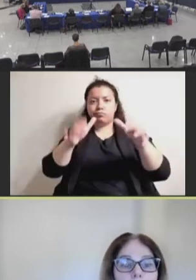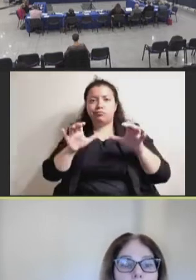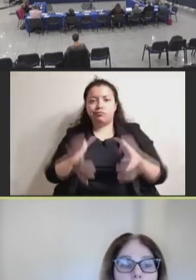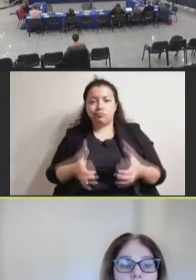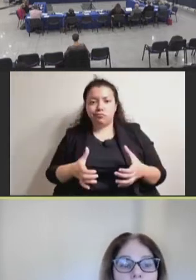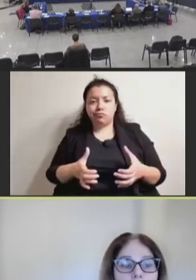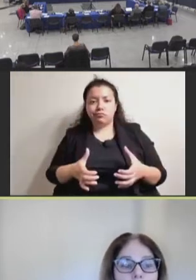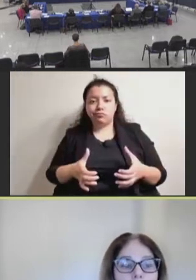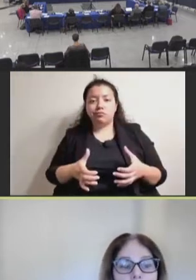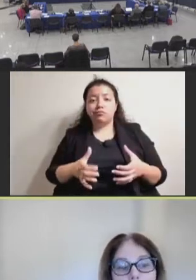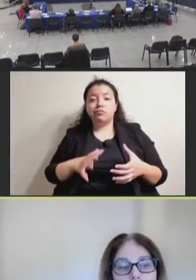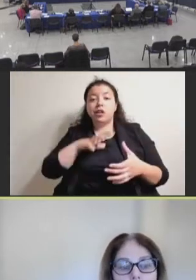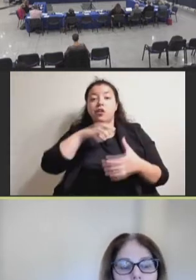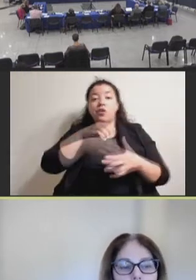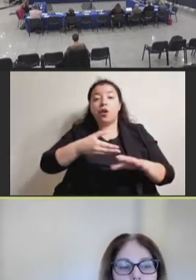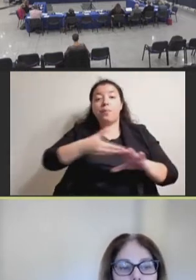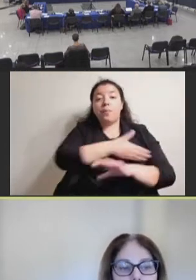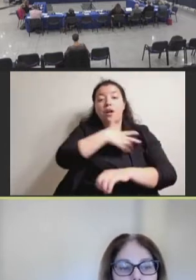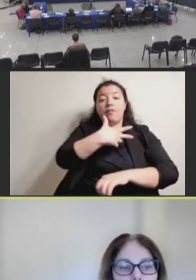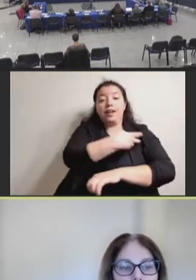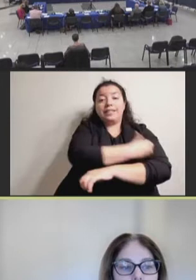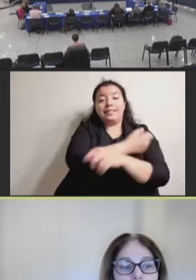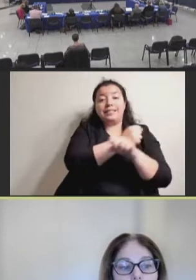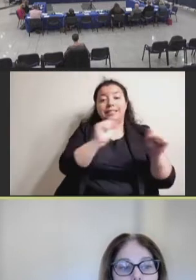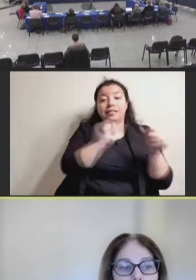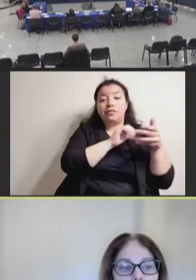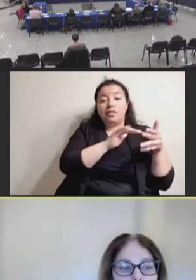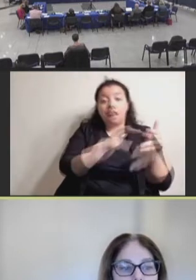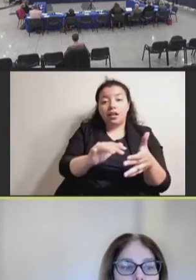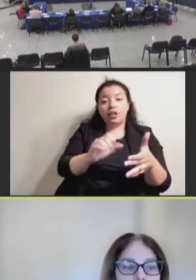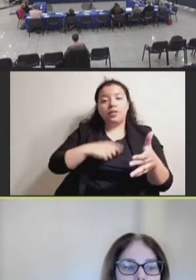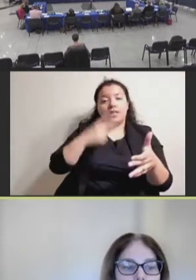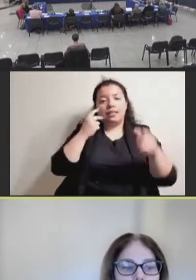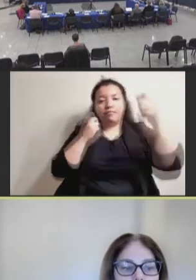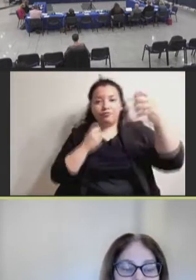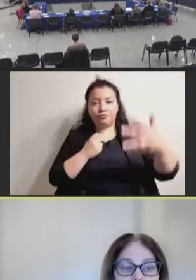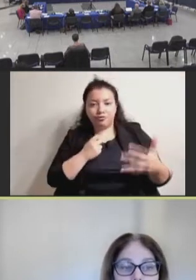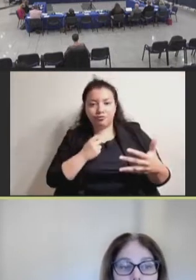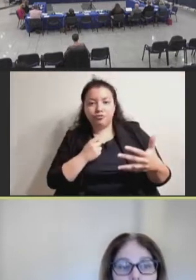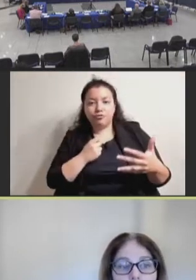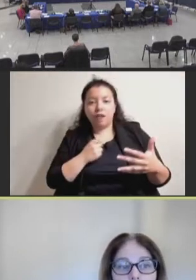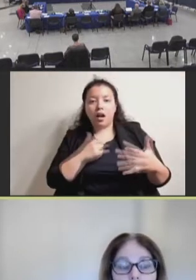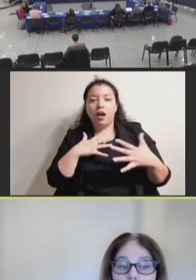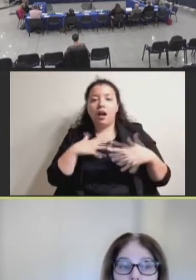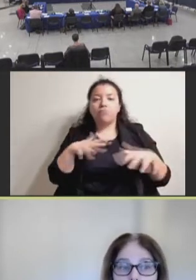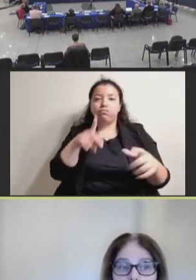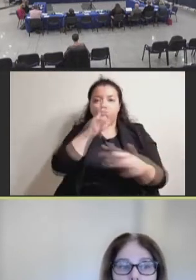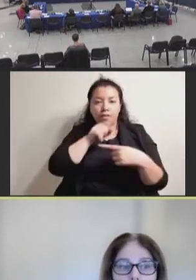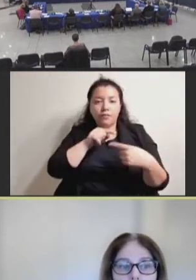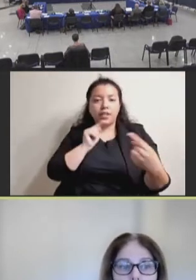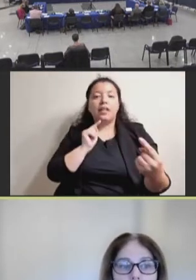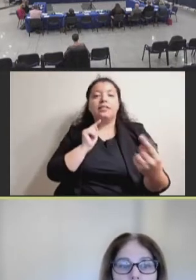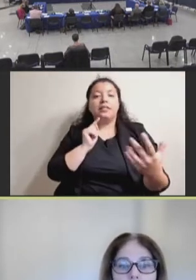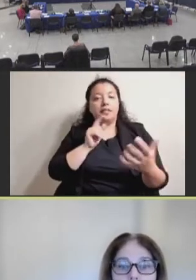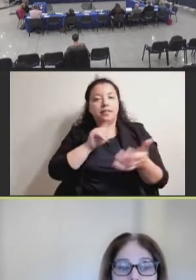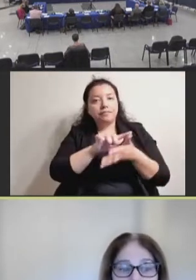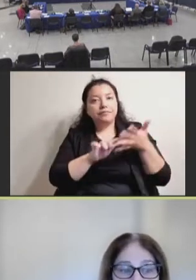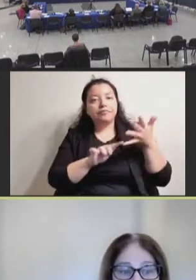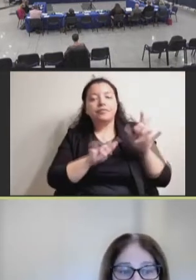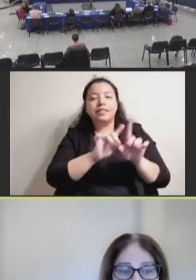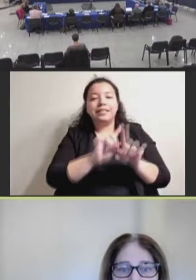prior vaccine safety study, and you can see a fairly long list: Guillain-Barré syndrome, anaphylaxis, et cetera, that we typically monitor for every new